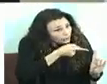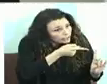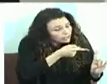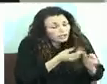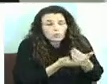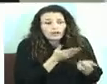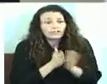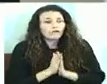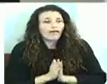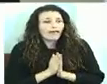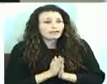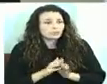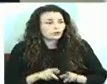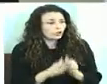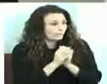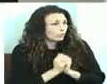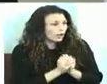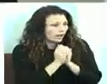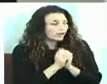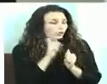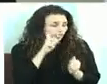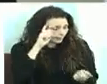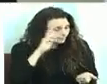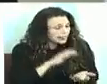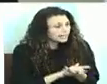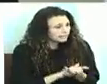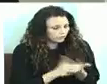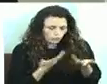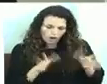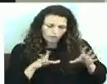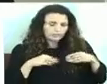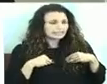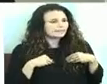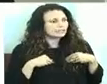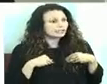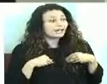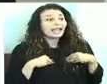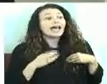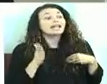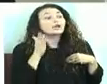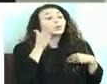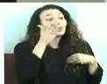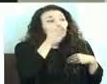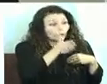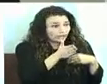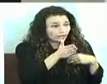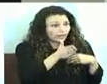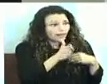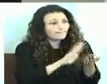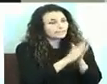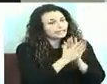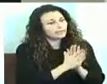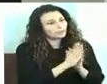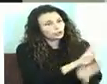for in prayer, believe that you have received it, and it will be yours.